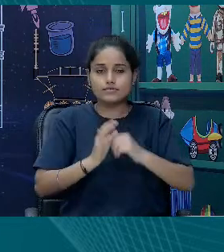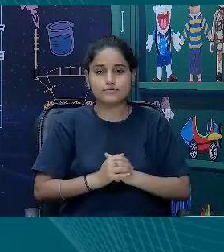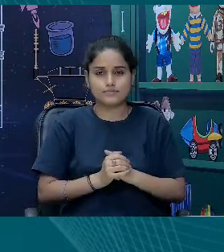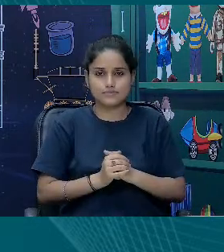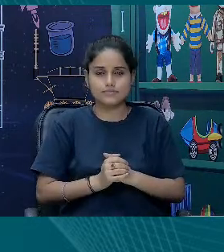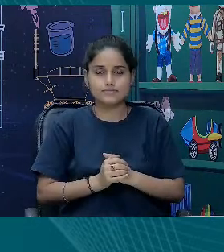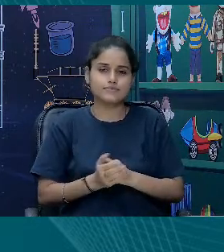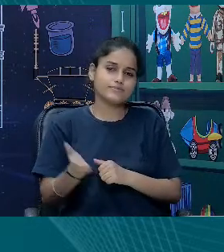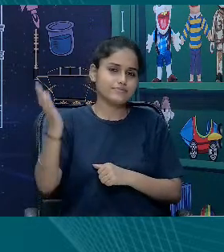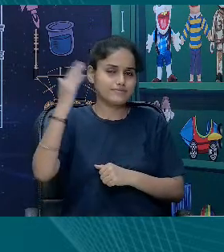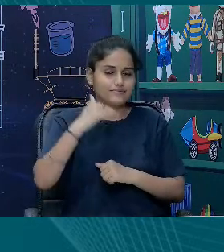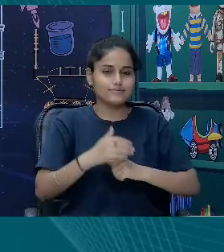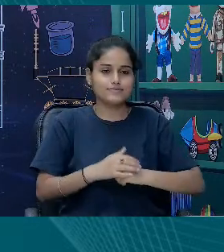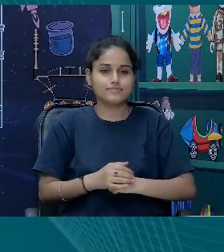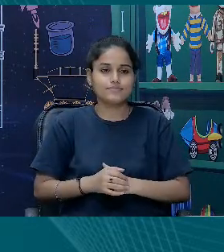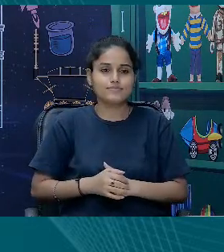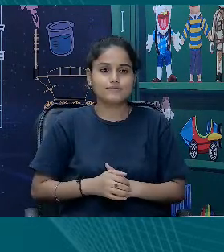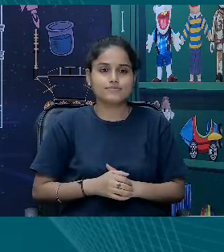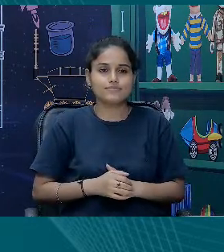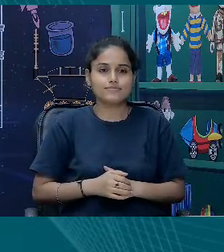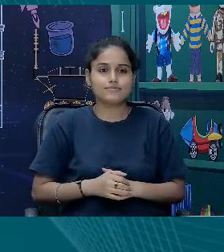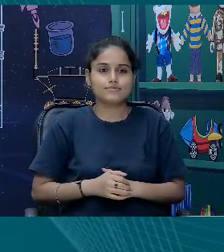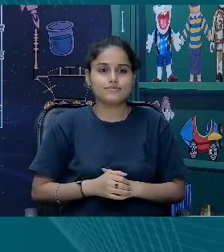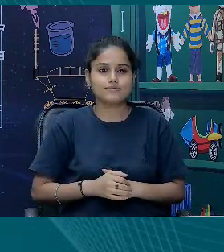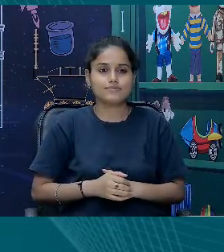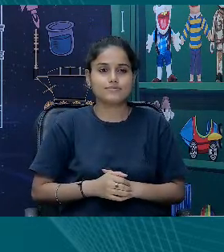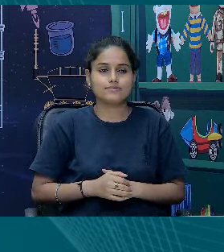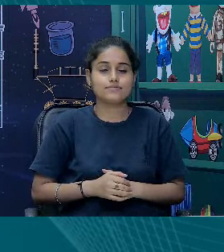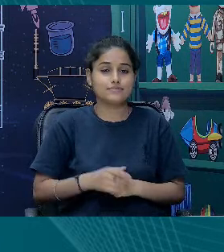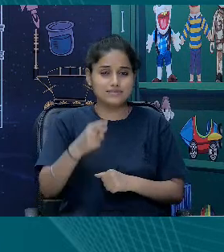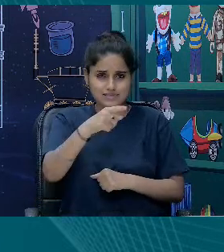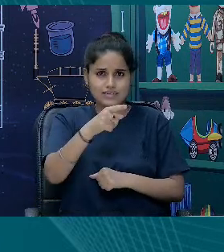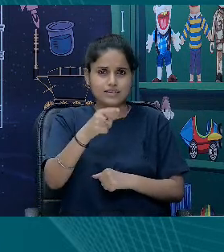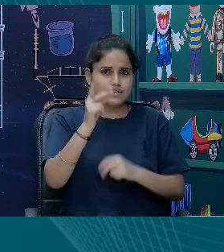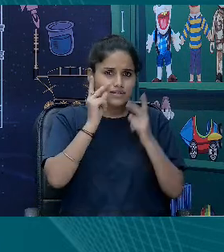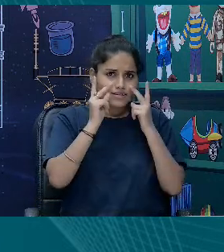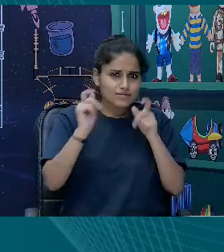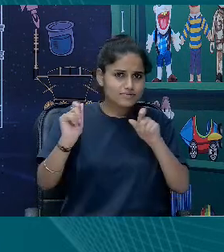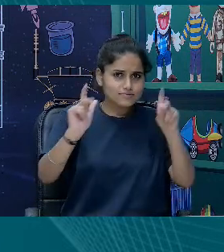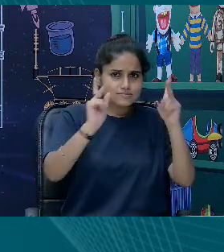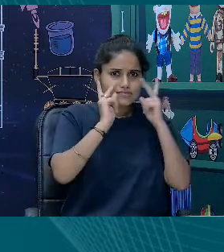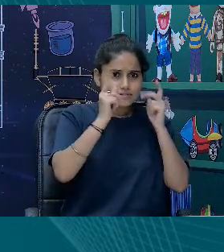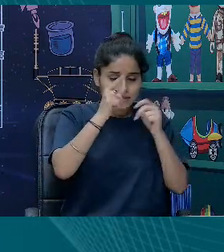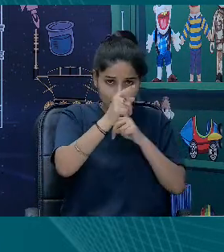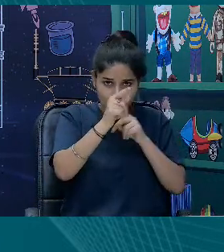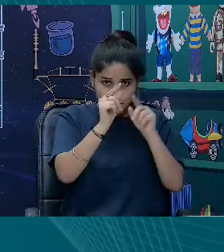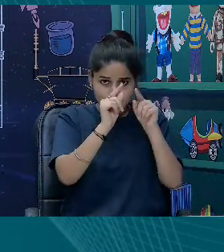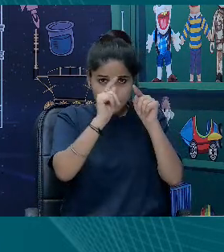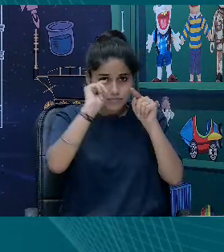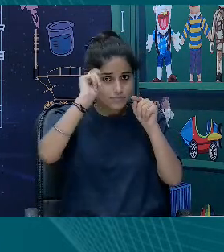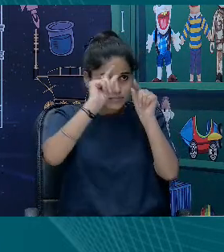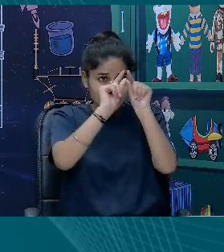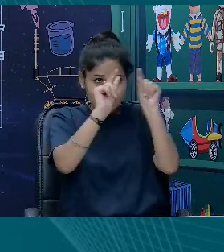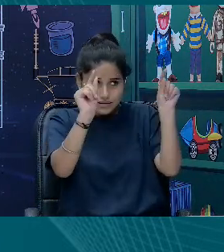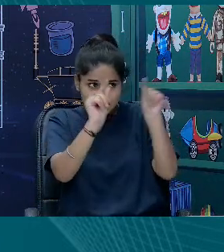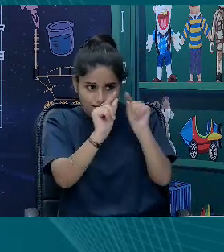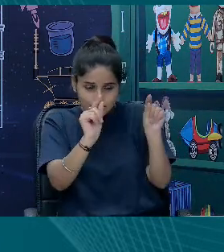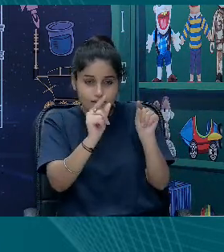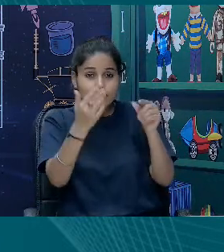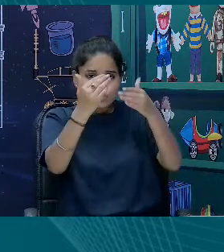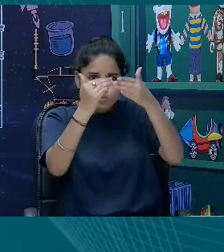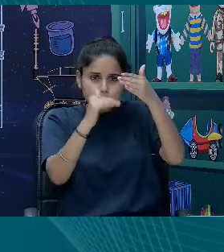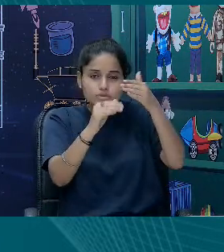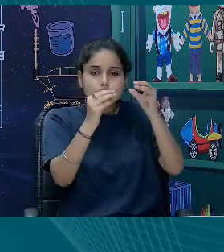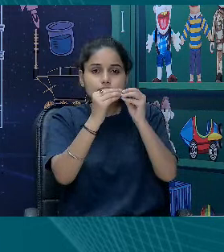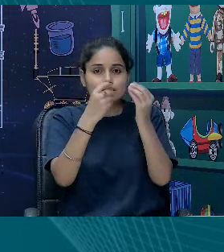And let's do it. And I have added animation in the poem also to make it a